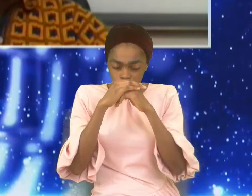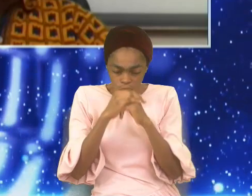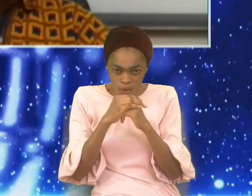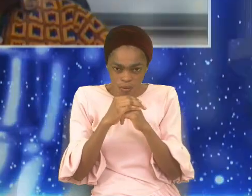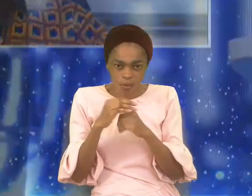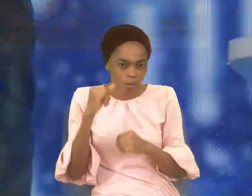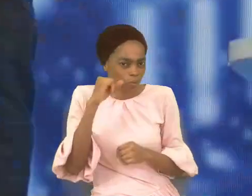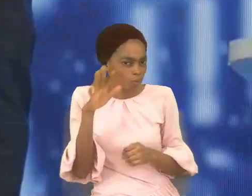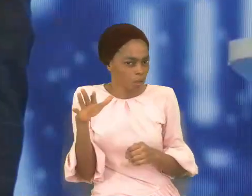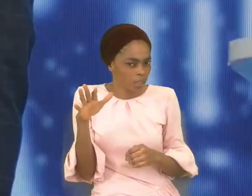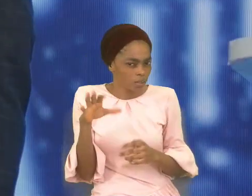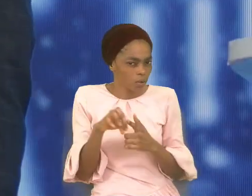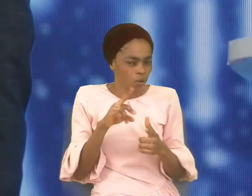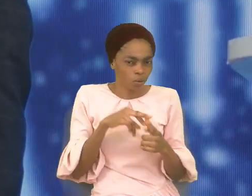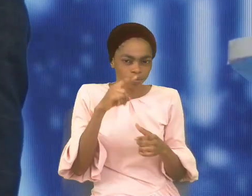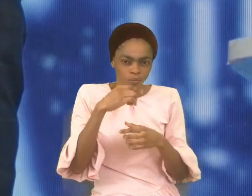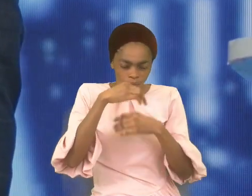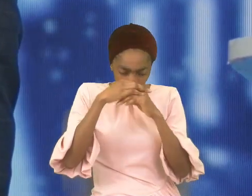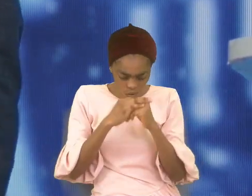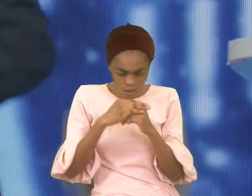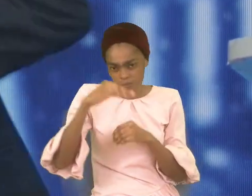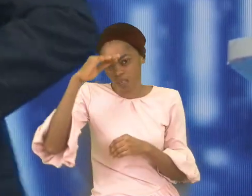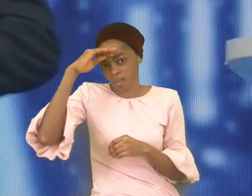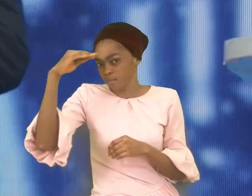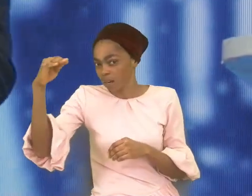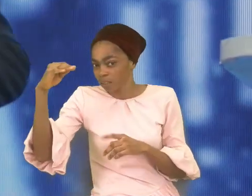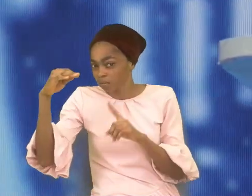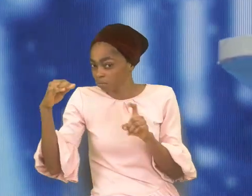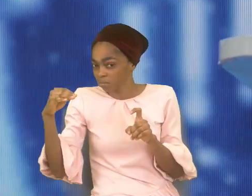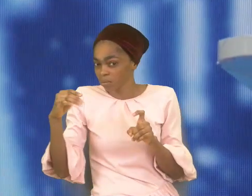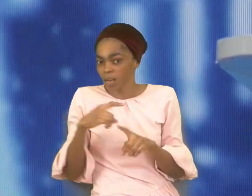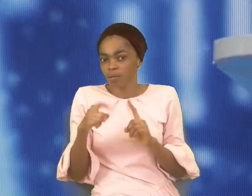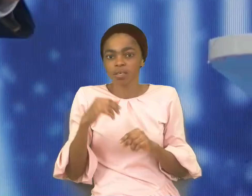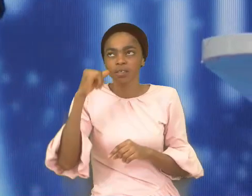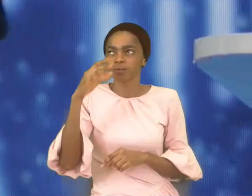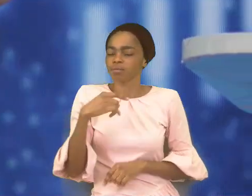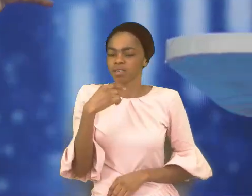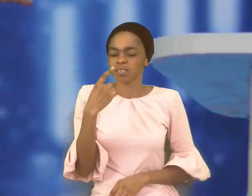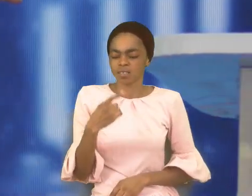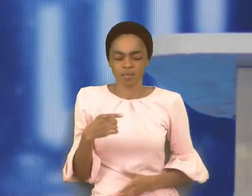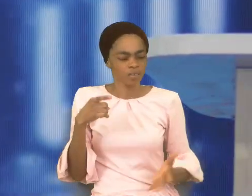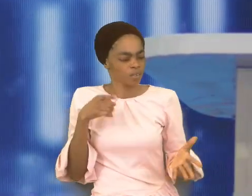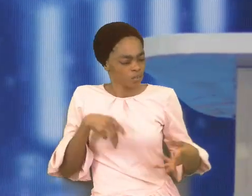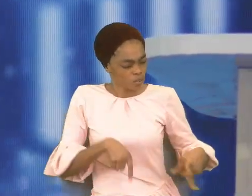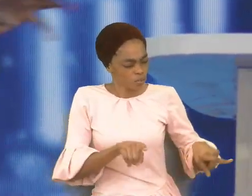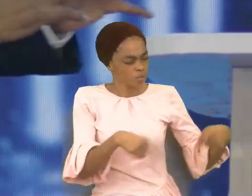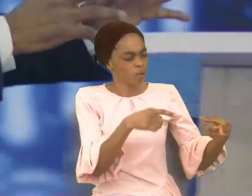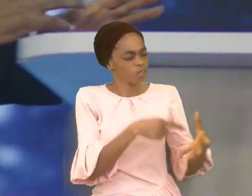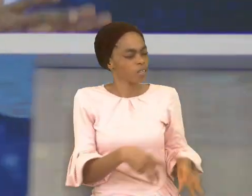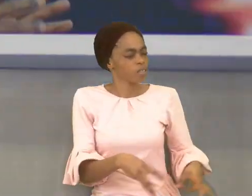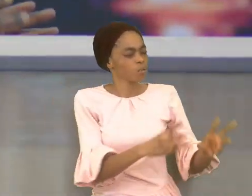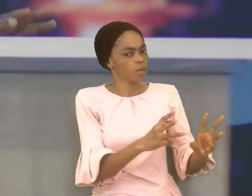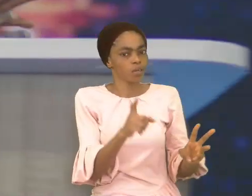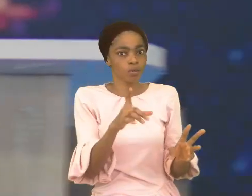the woman says, here is the way to go, you tremble for that woman more than